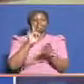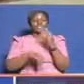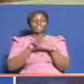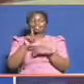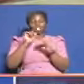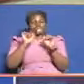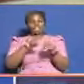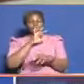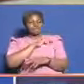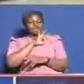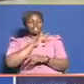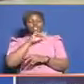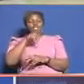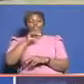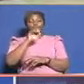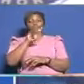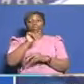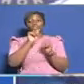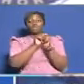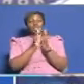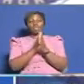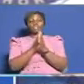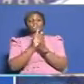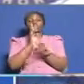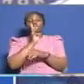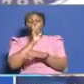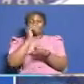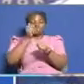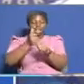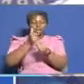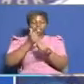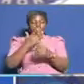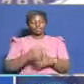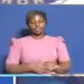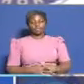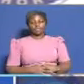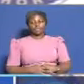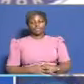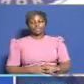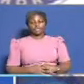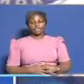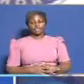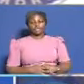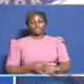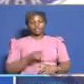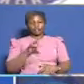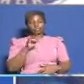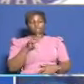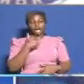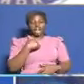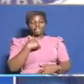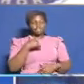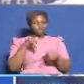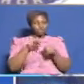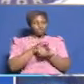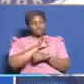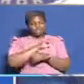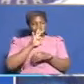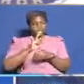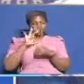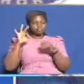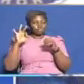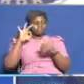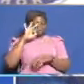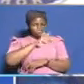the port and marine department operations. It will enable the authority and its staff maximum benefits to the marine